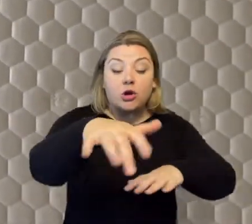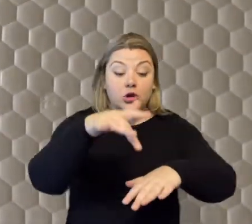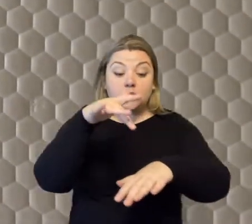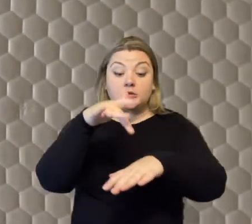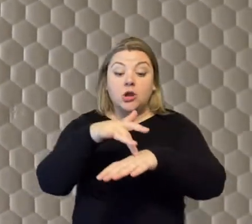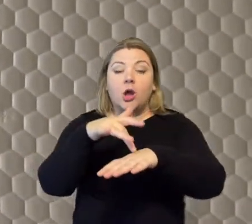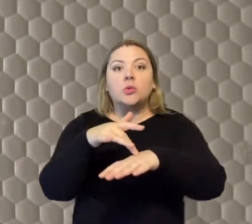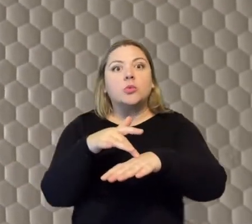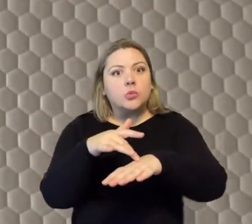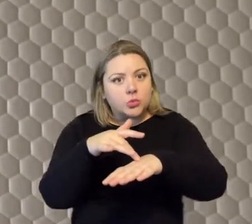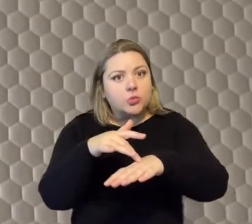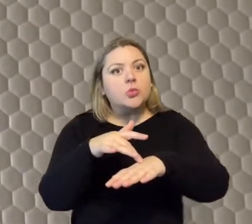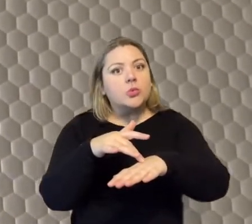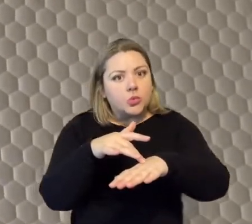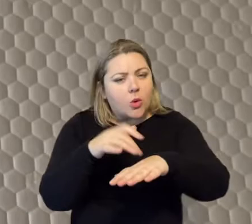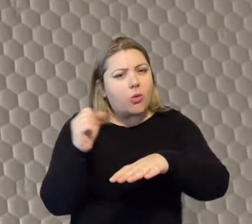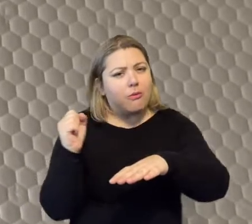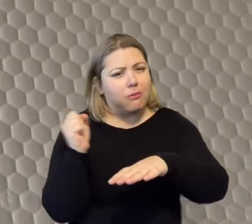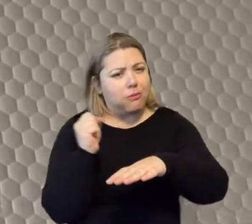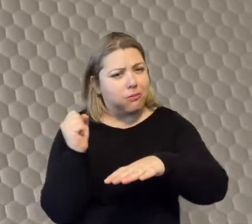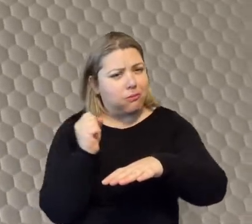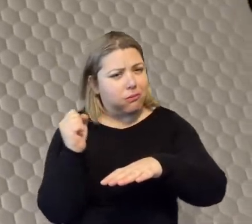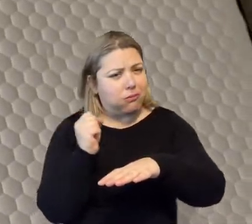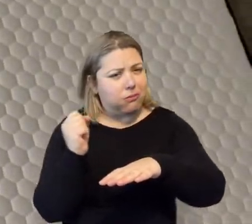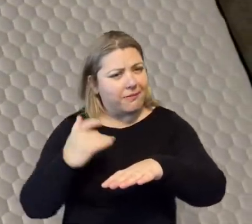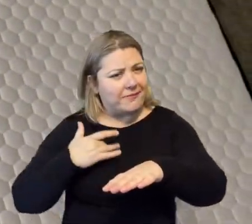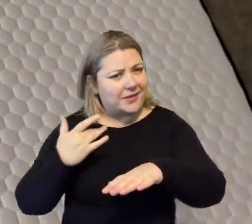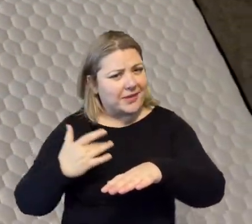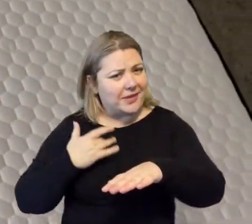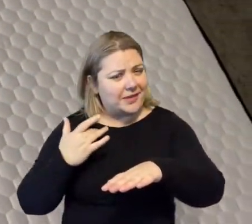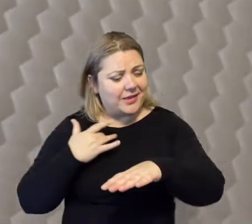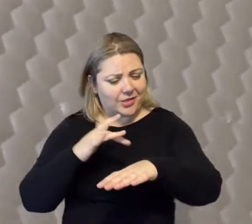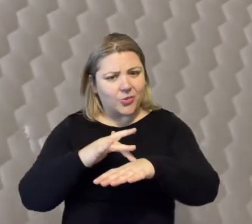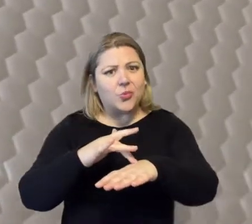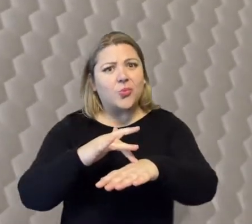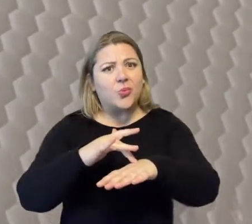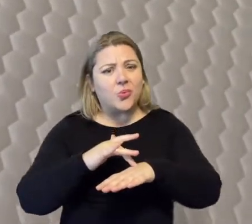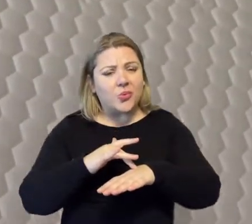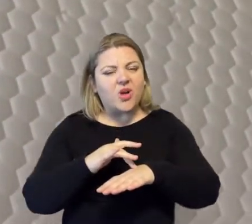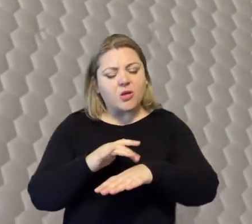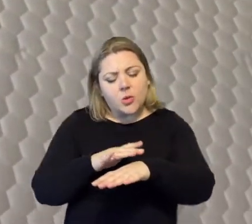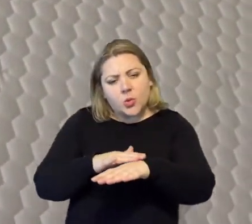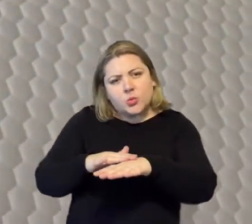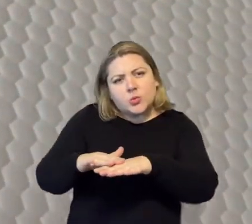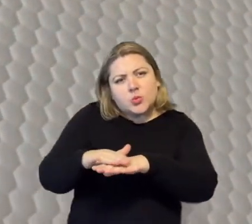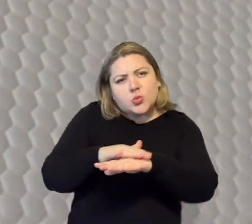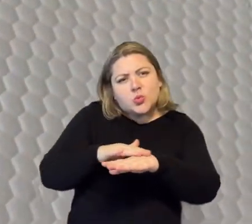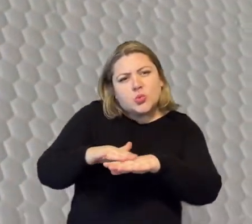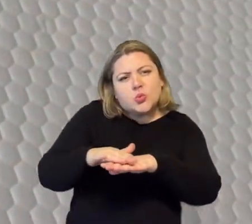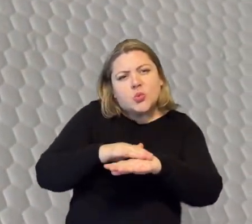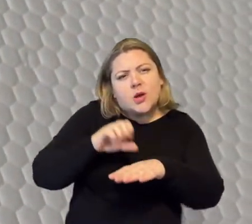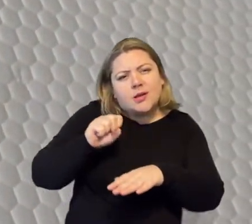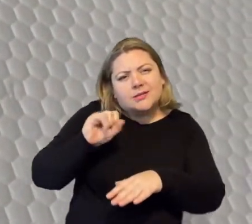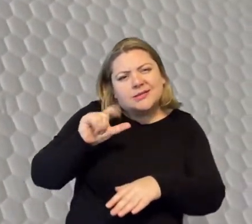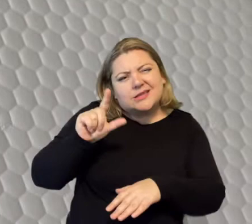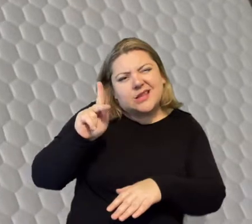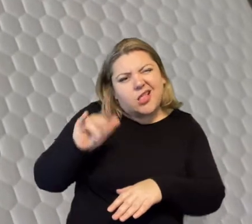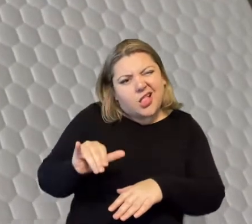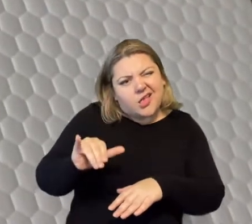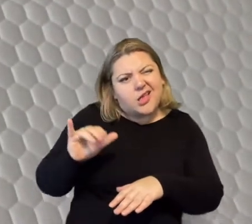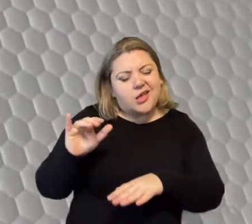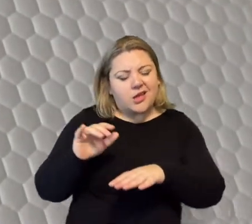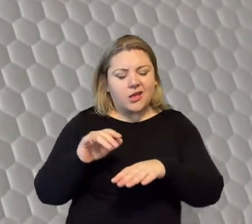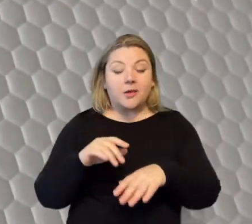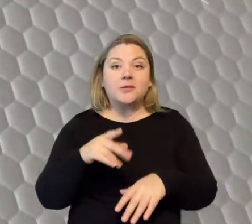So as soon as you touch it, it feels cold on your hand. It also kind of has a silky feel, and there's this little